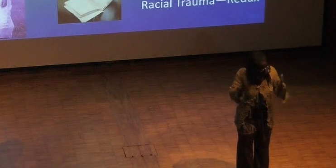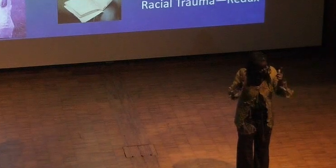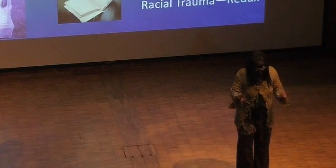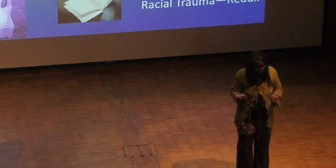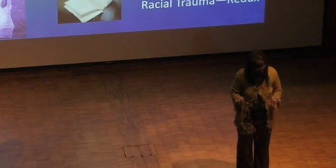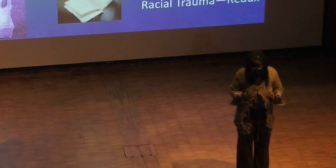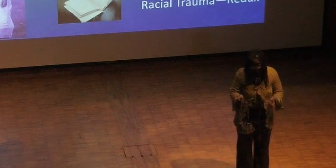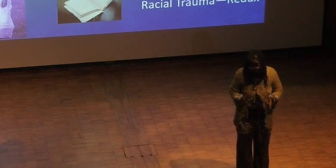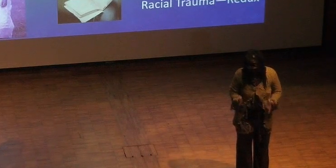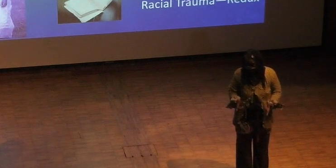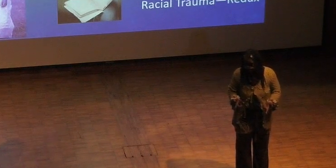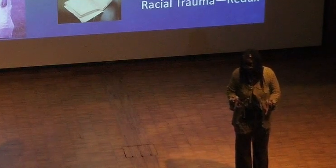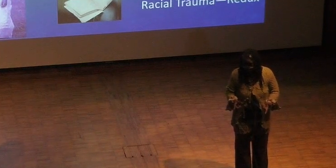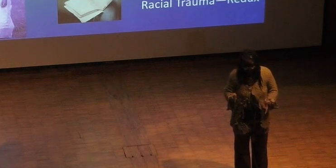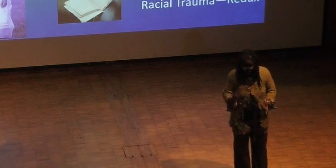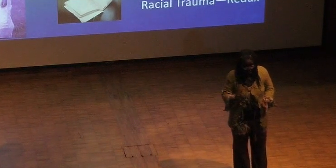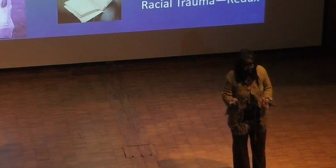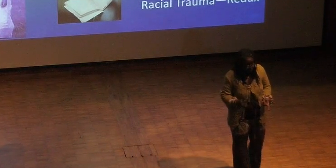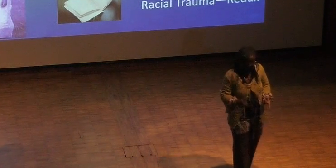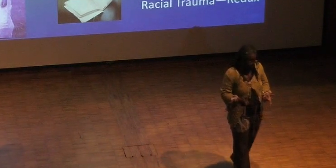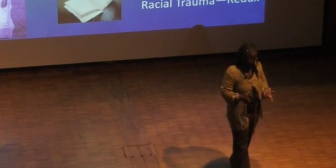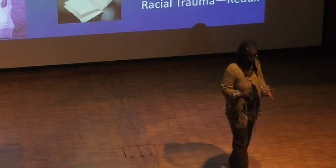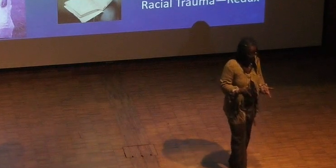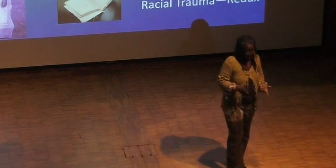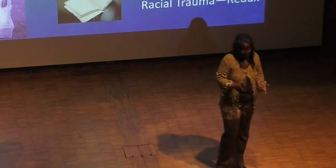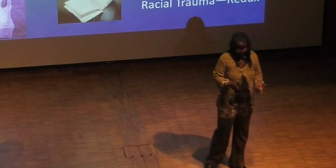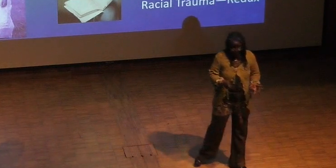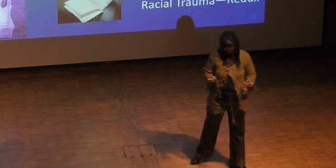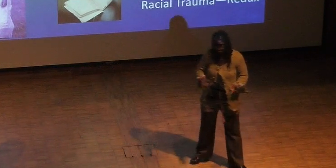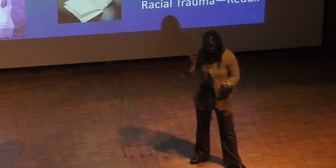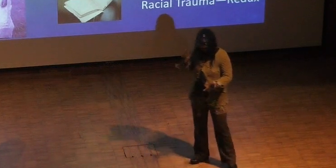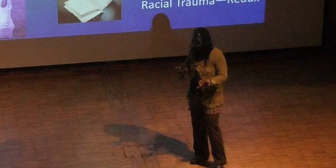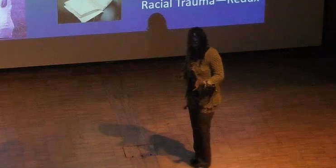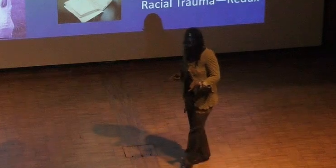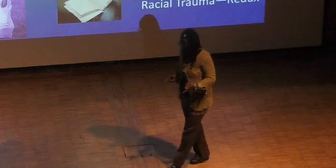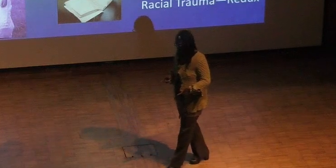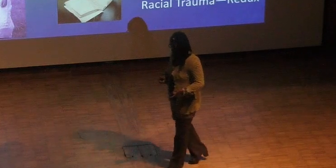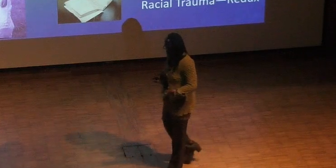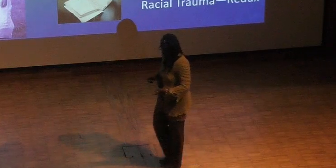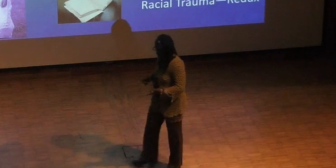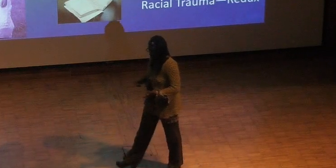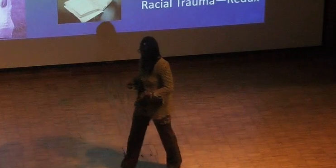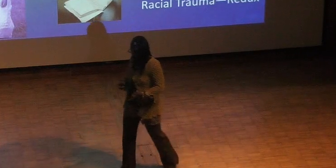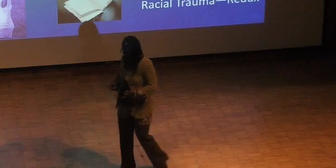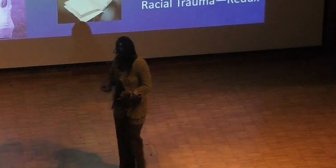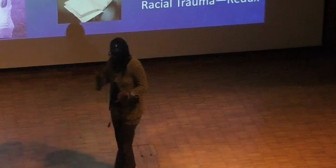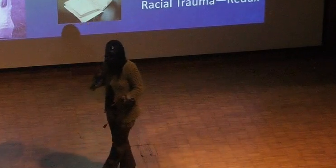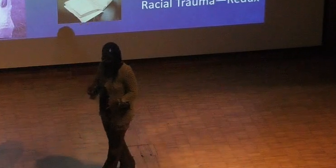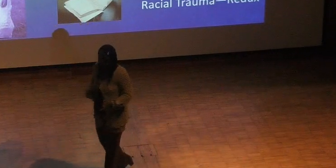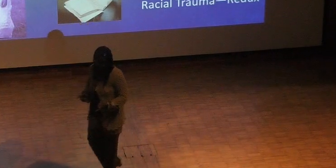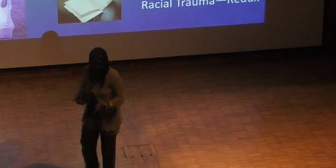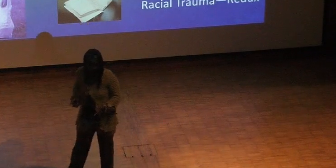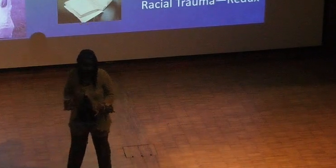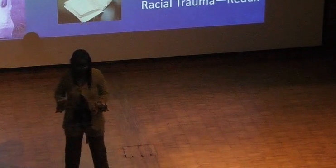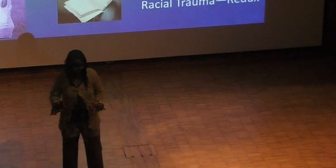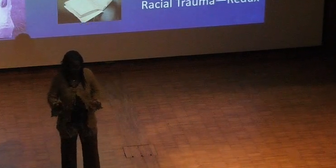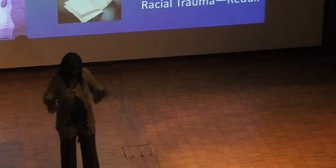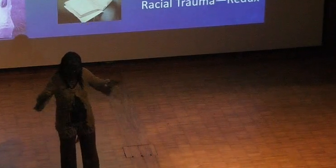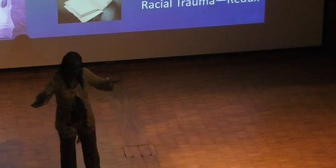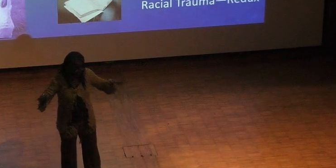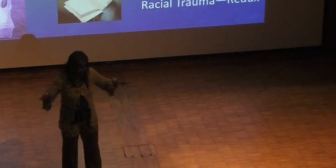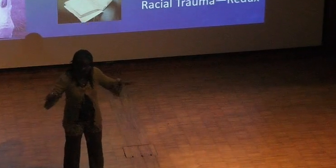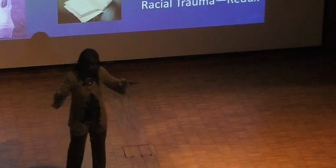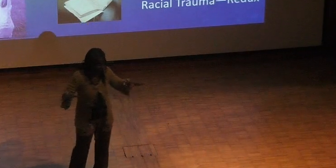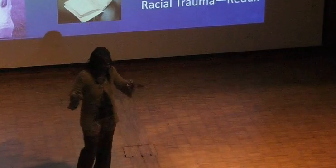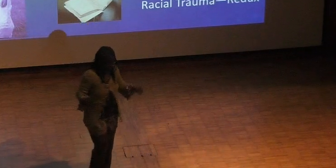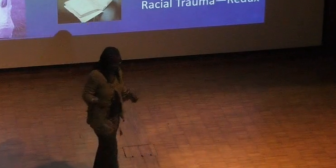morning, don't you go in there with those F-bombs. You don't do that. You respect